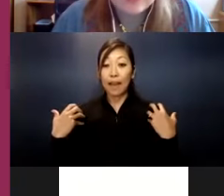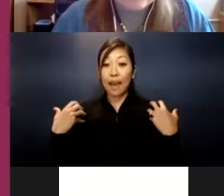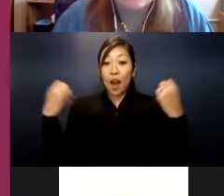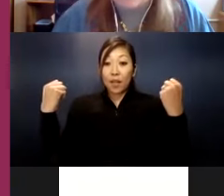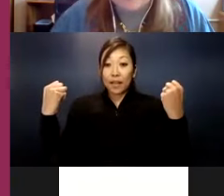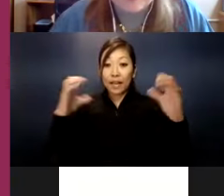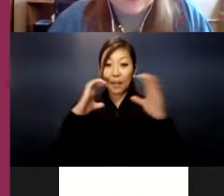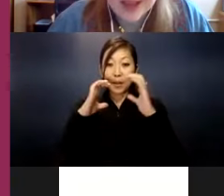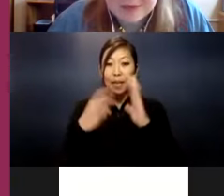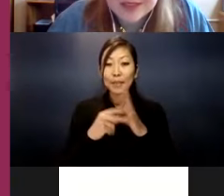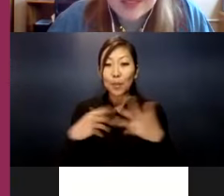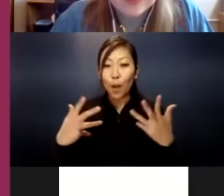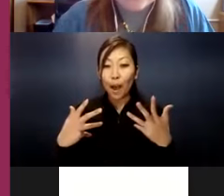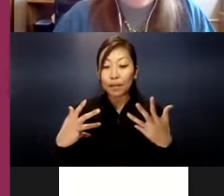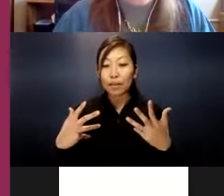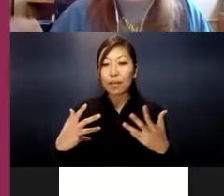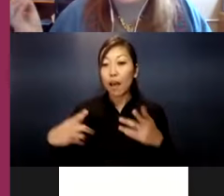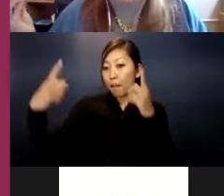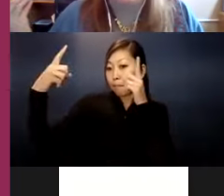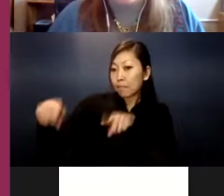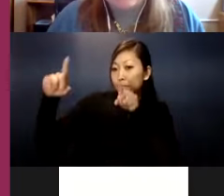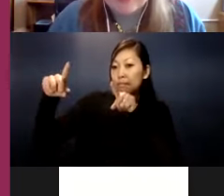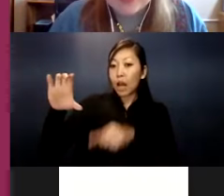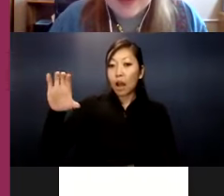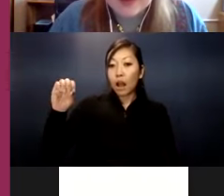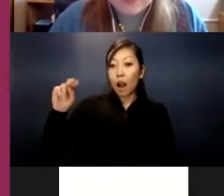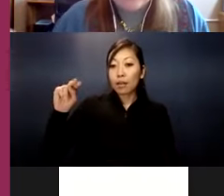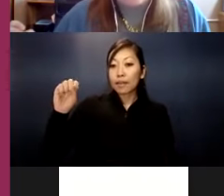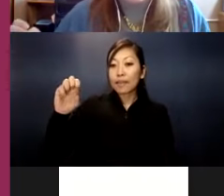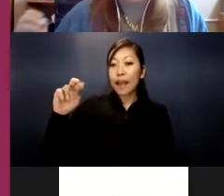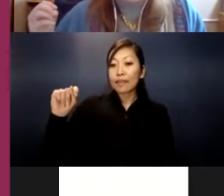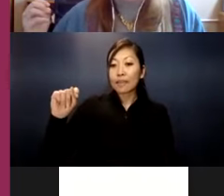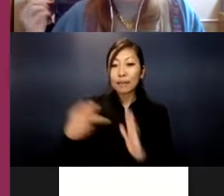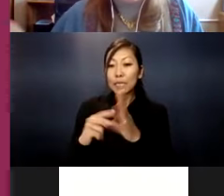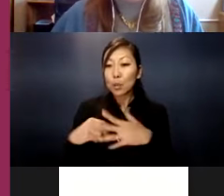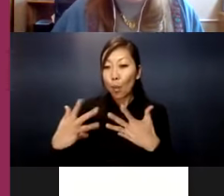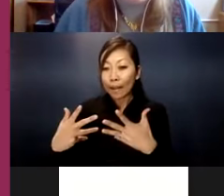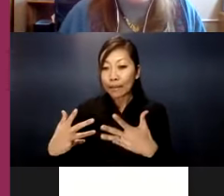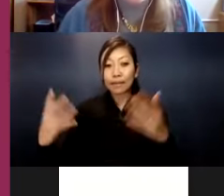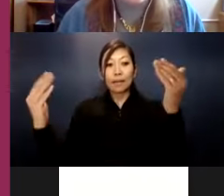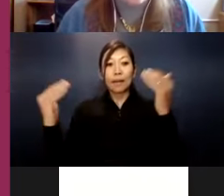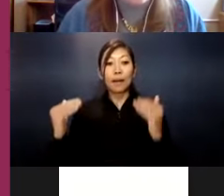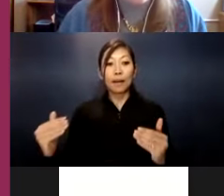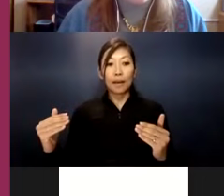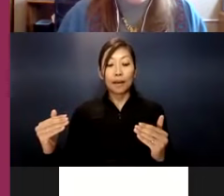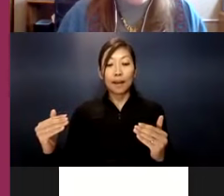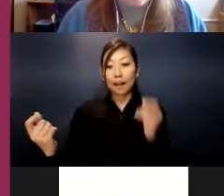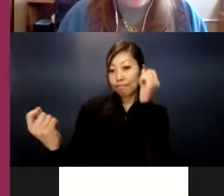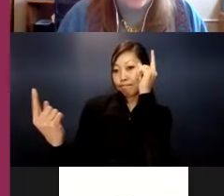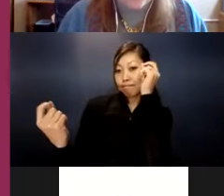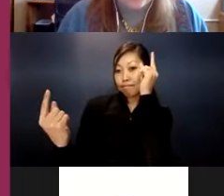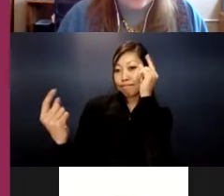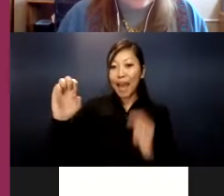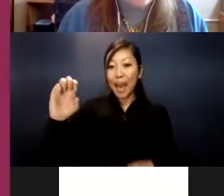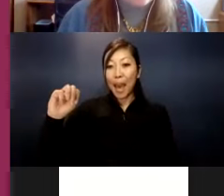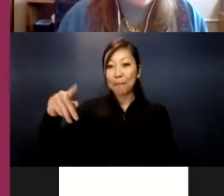consent, figuring out what that means. You want to help them build empathy. And then also, what do they